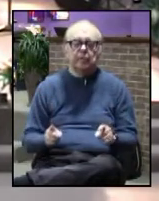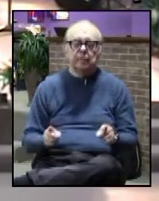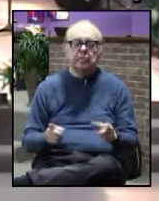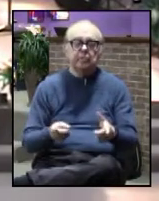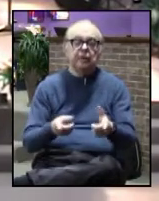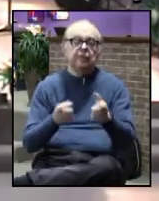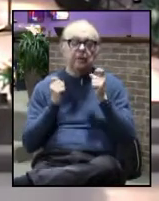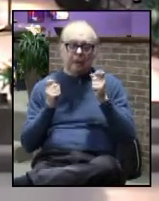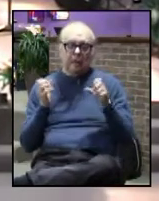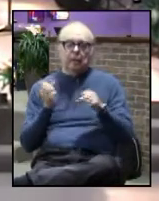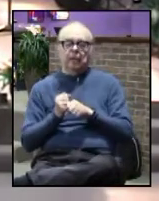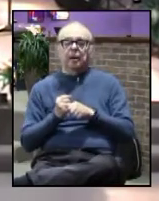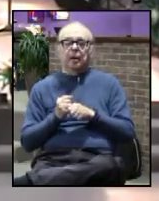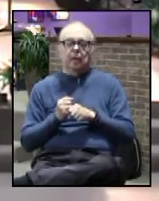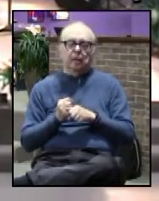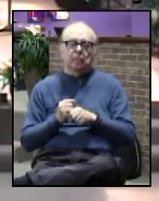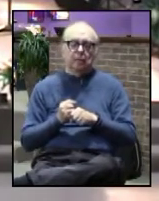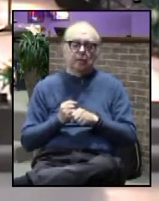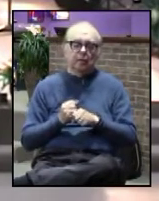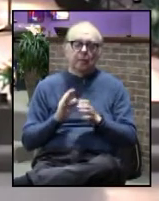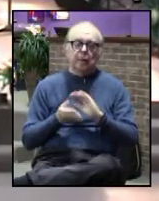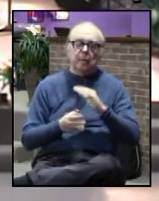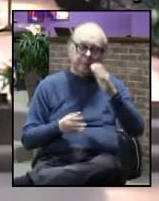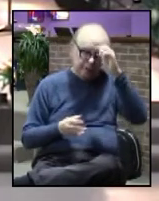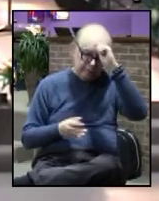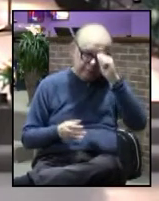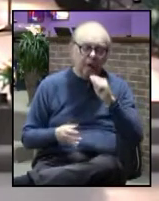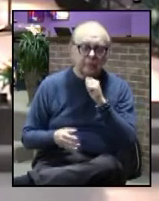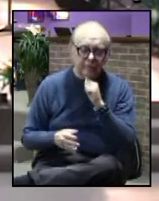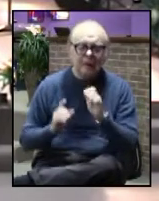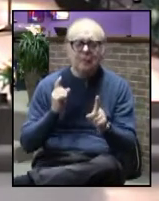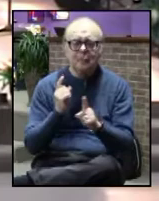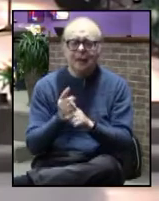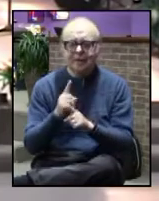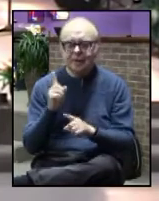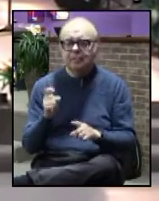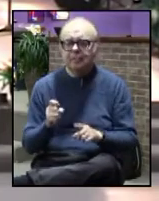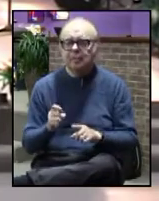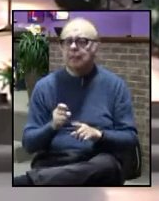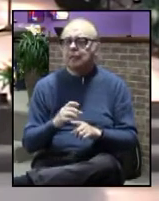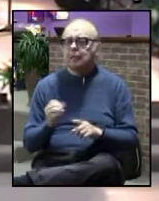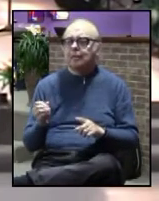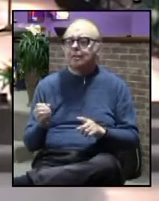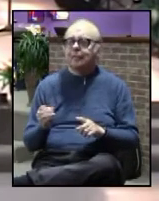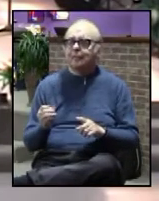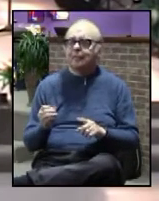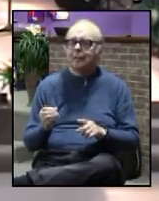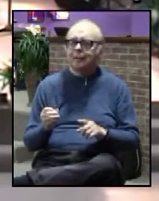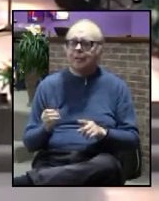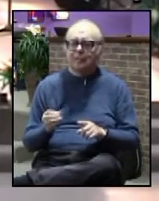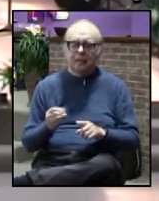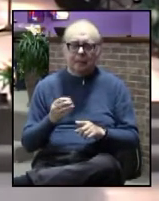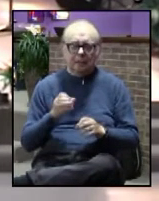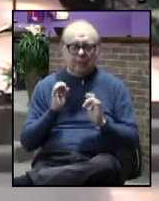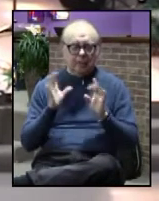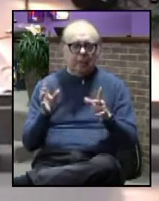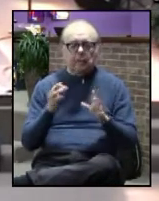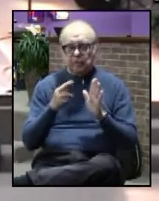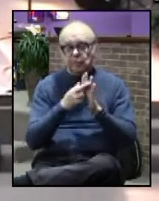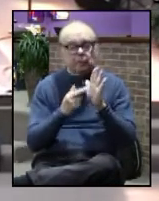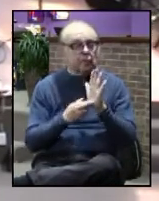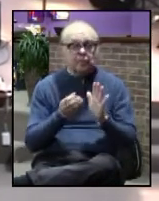all of a sudden we get to be an adult, right? And I don't like the rules